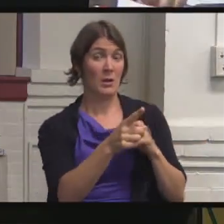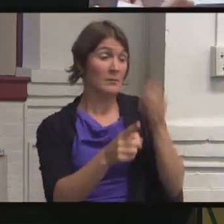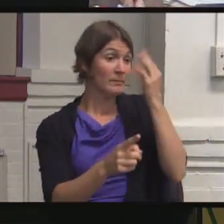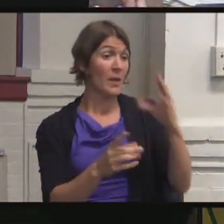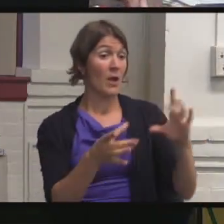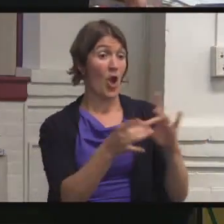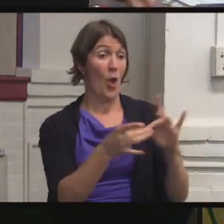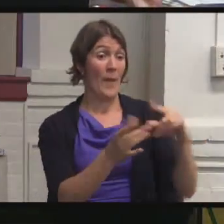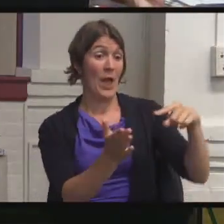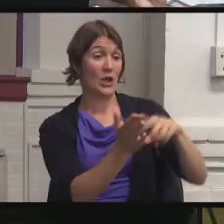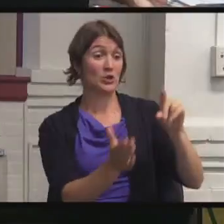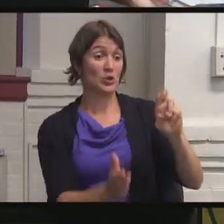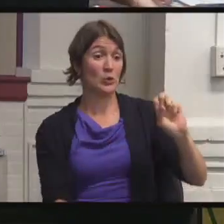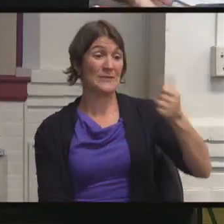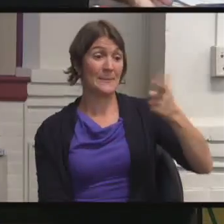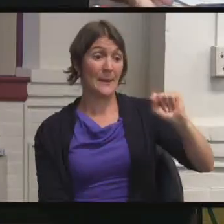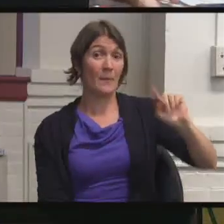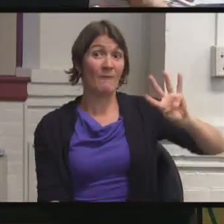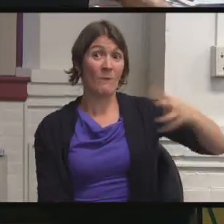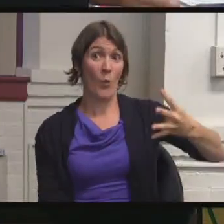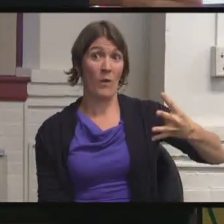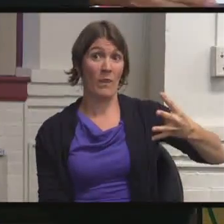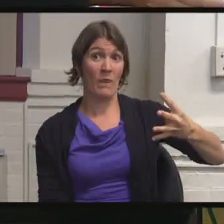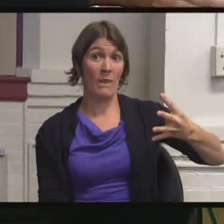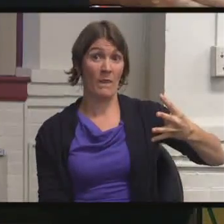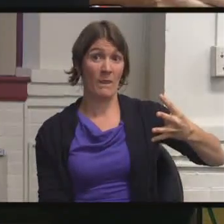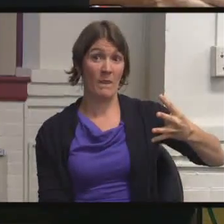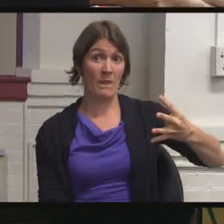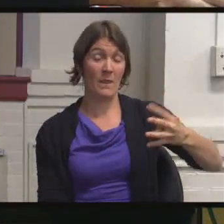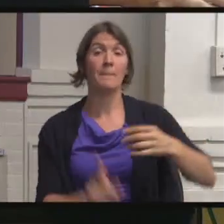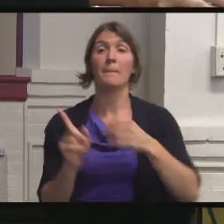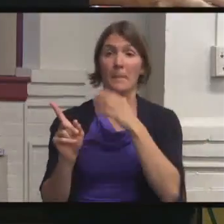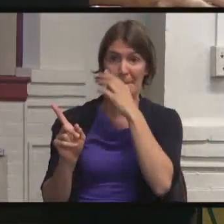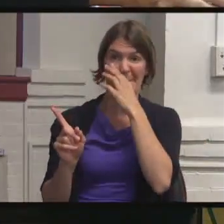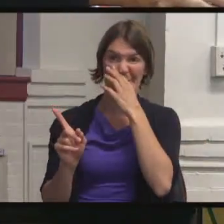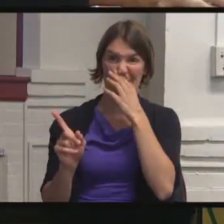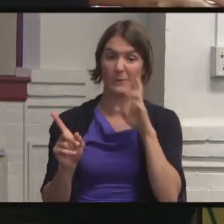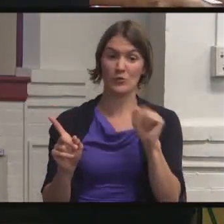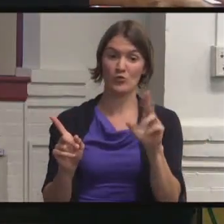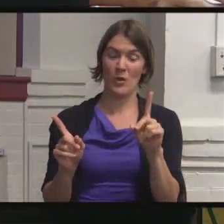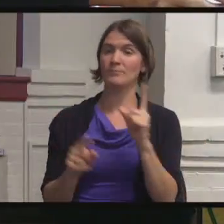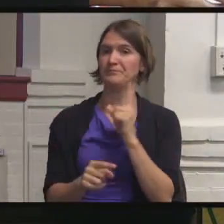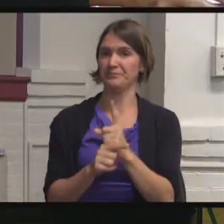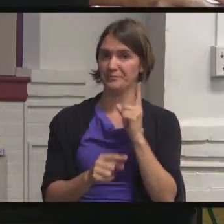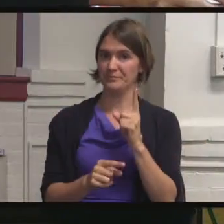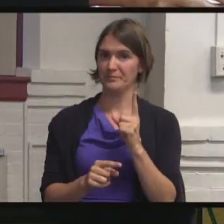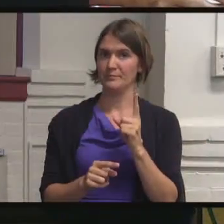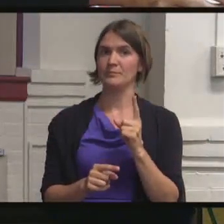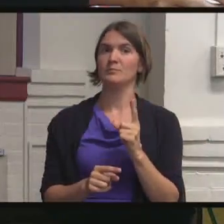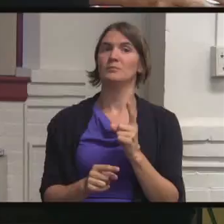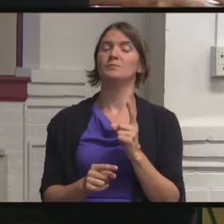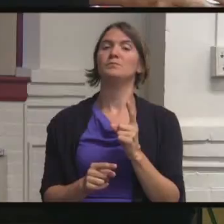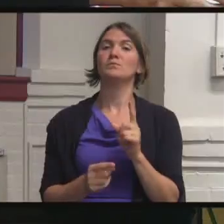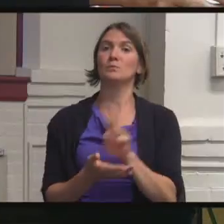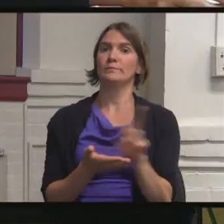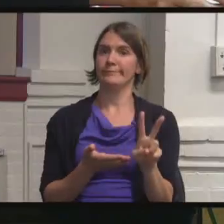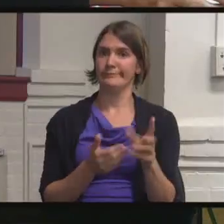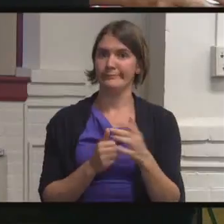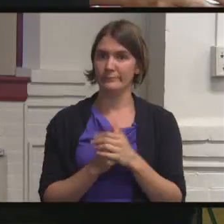the comments are due on the September 4th. Yes. And so, as I understand it,